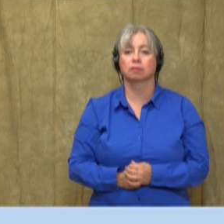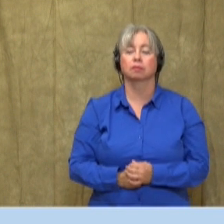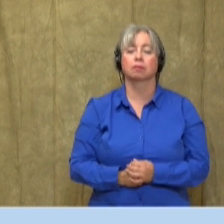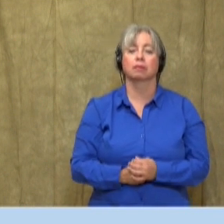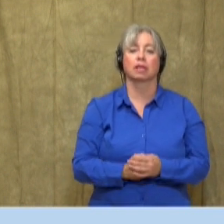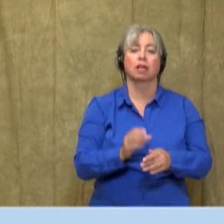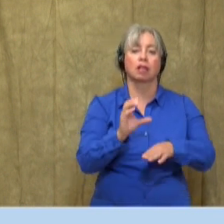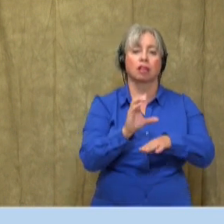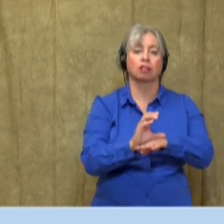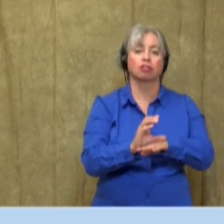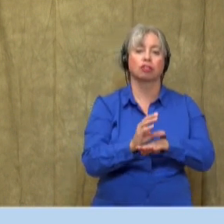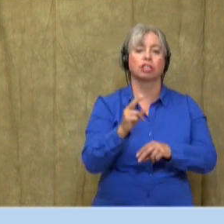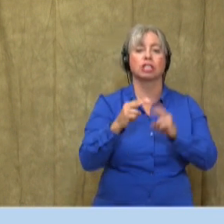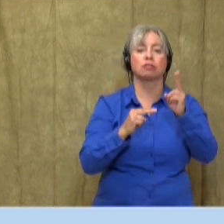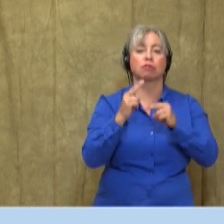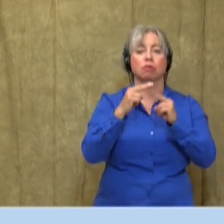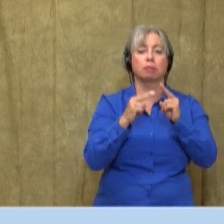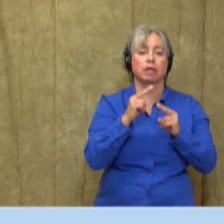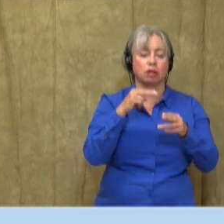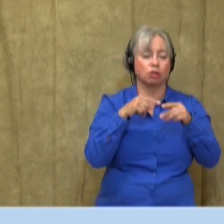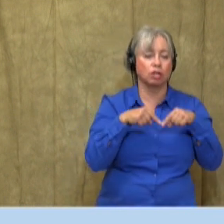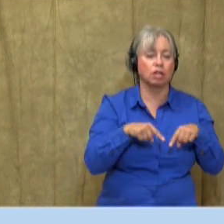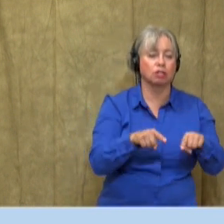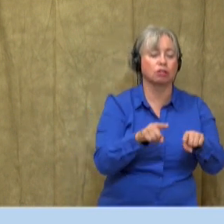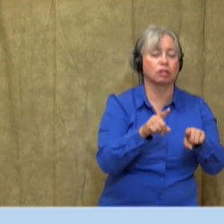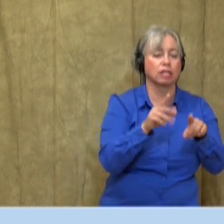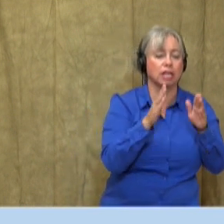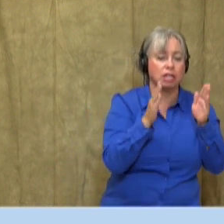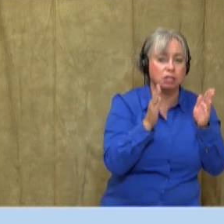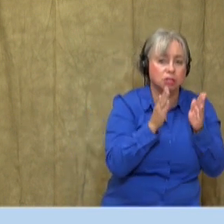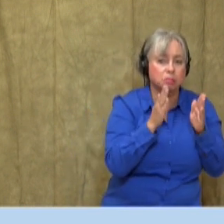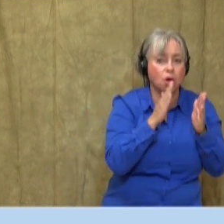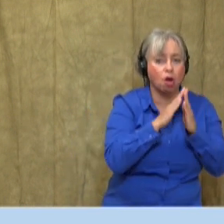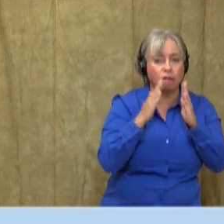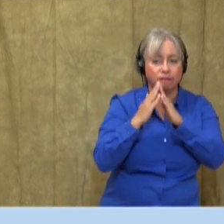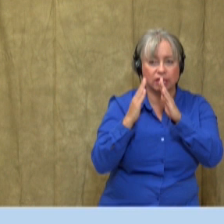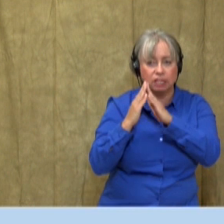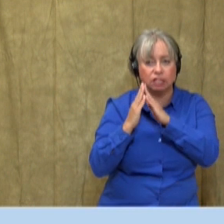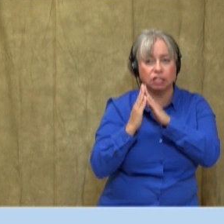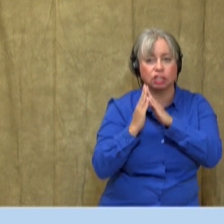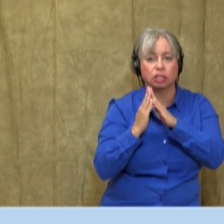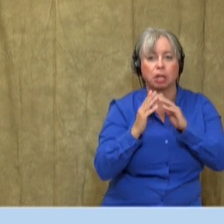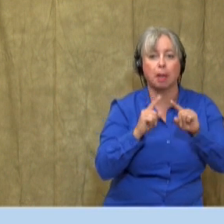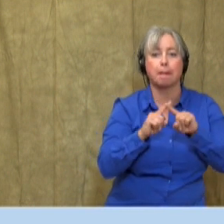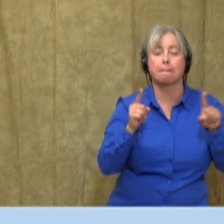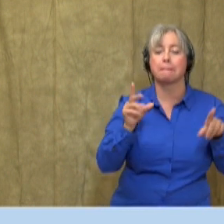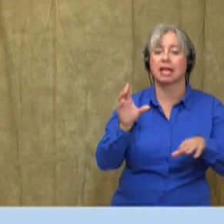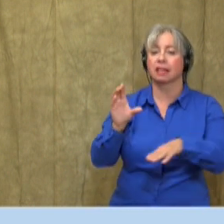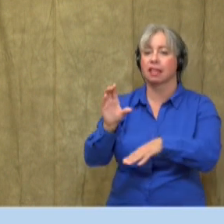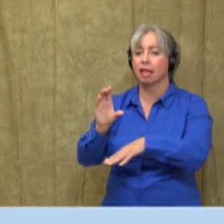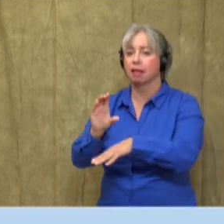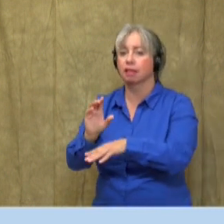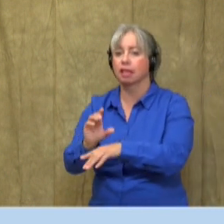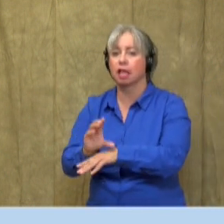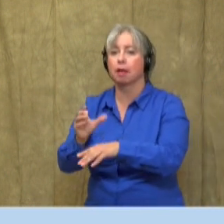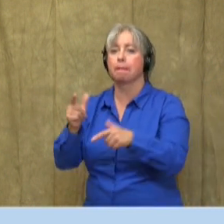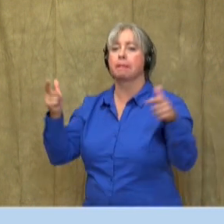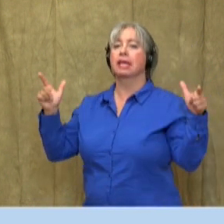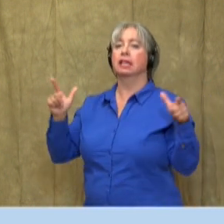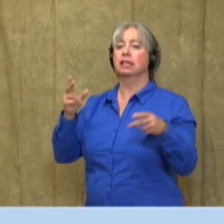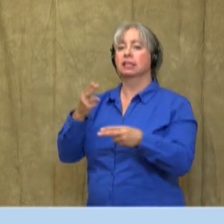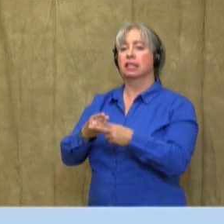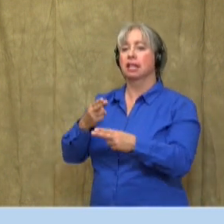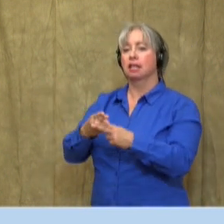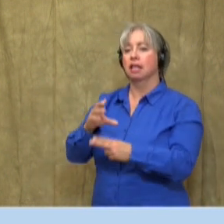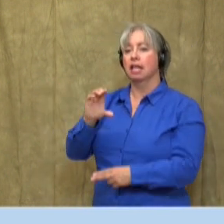smaller villages, and they would be small village churches very similar to this one. The biggest churches, however, were called